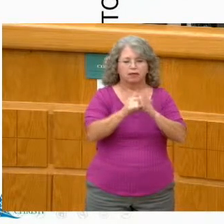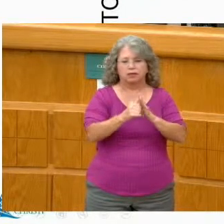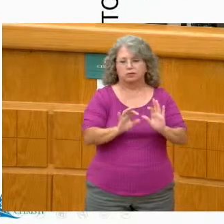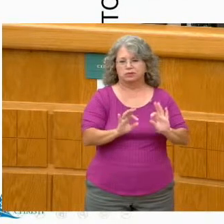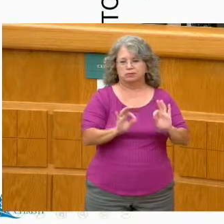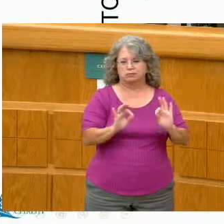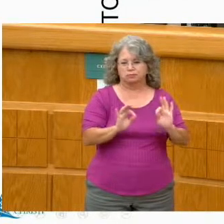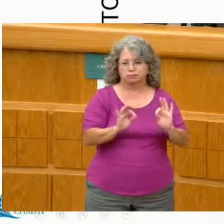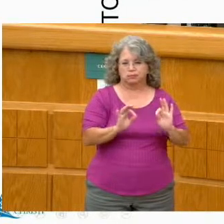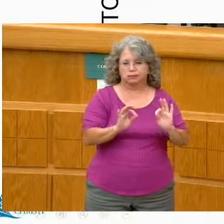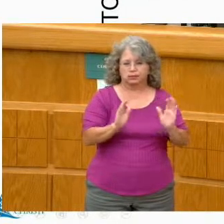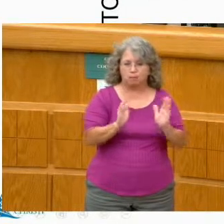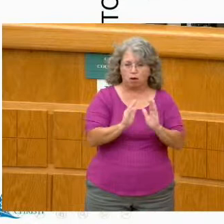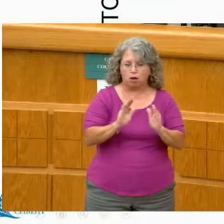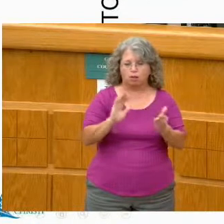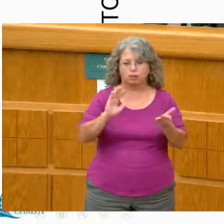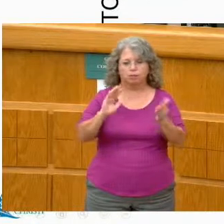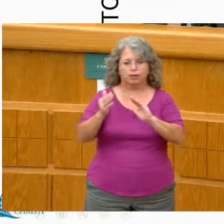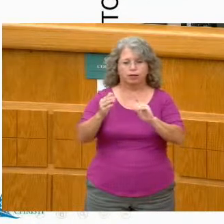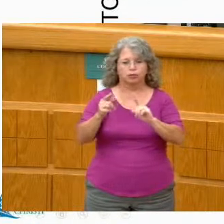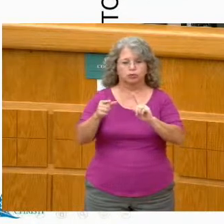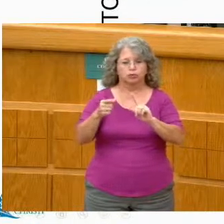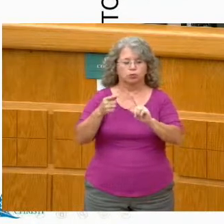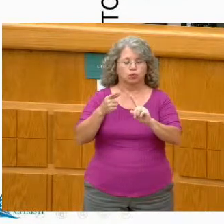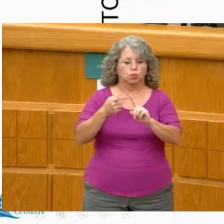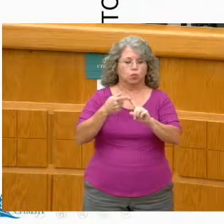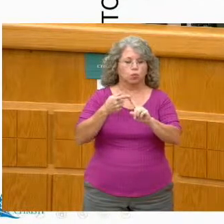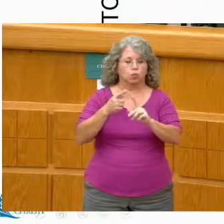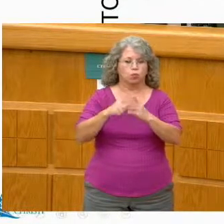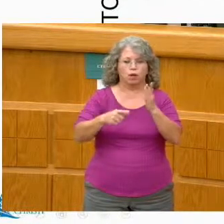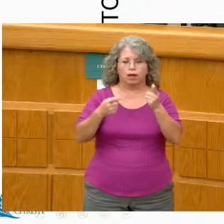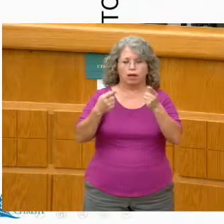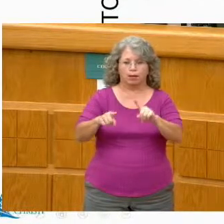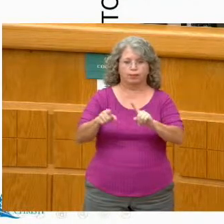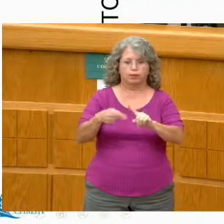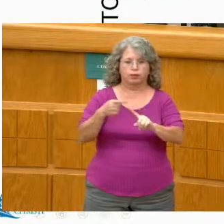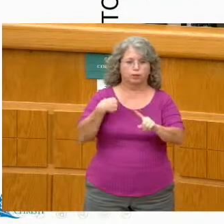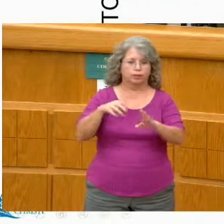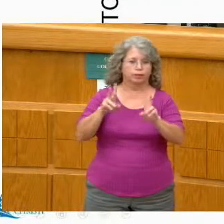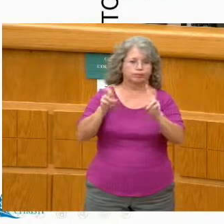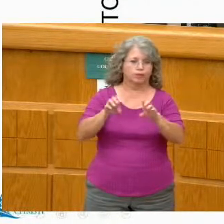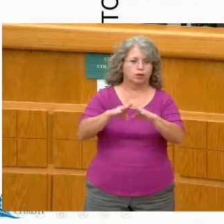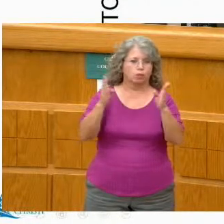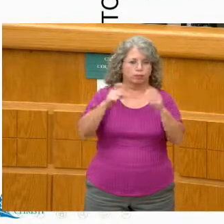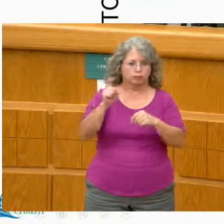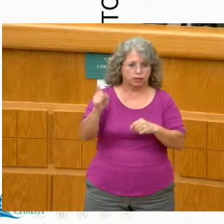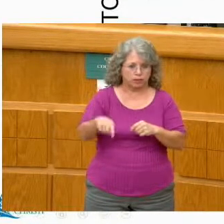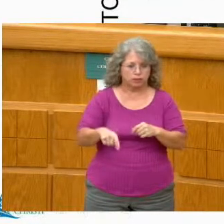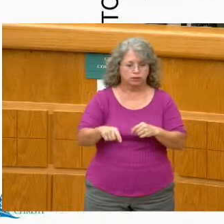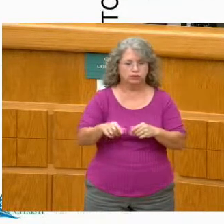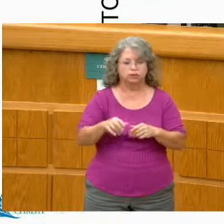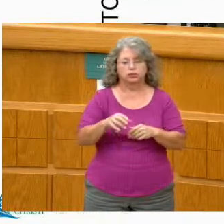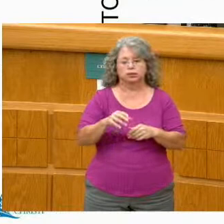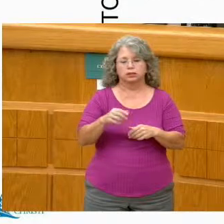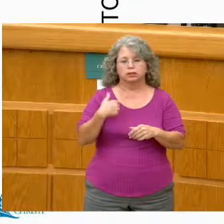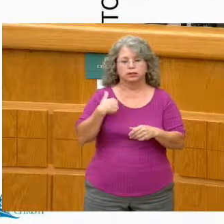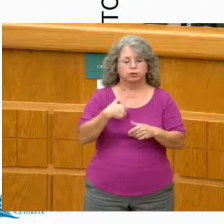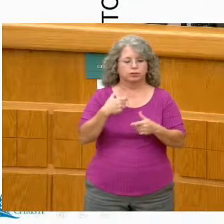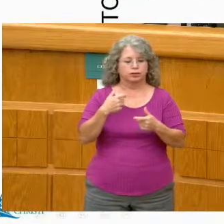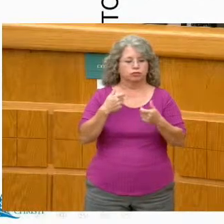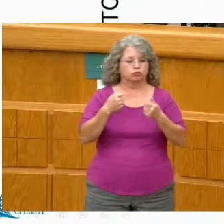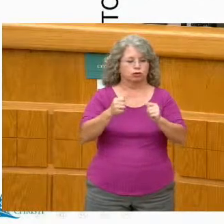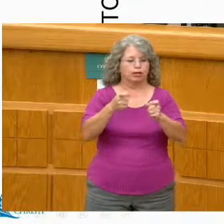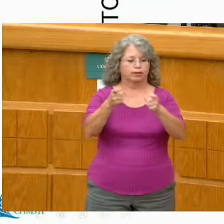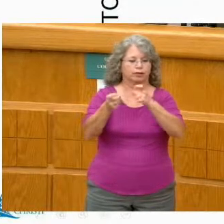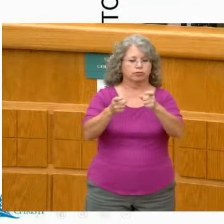compared to what we went through when we opened up Texas and this really huge outbreak that we've had. And we've